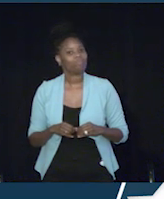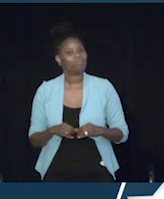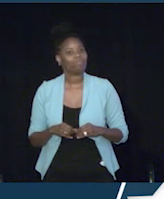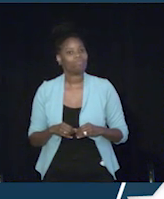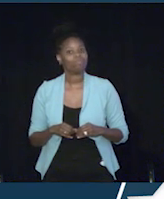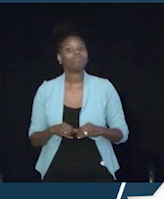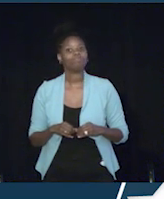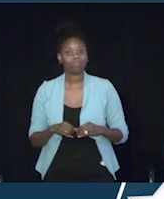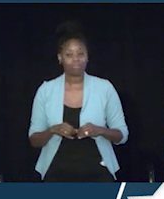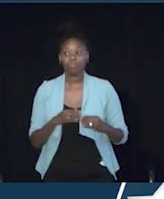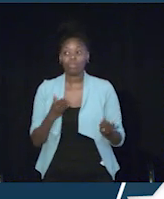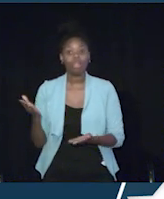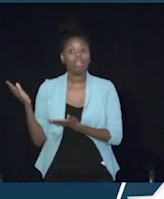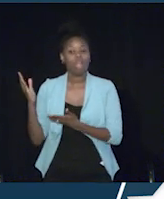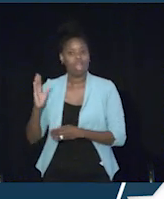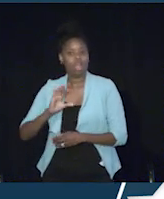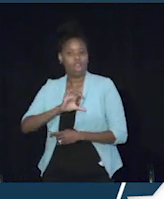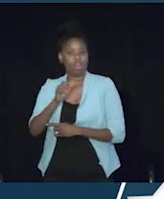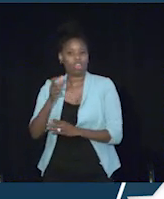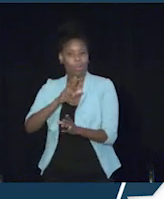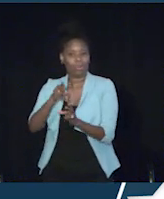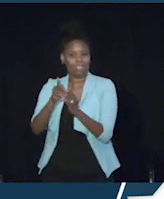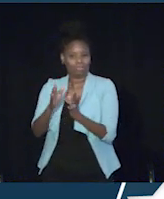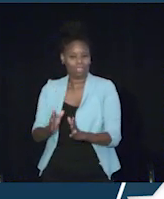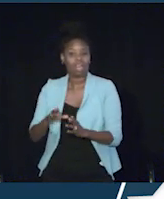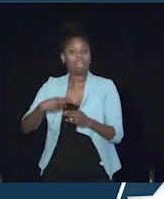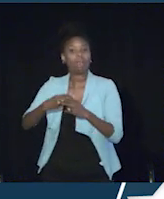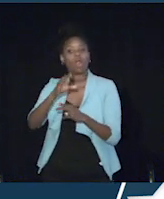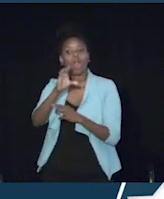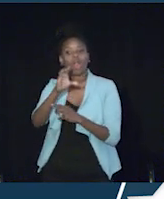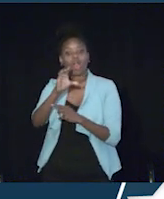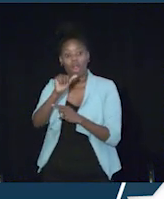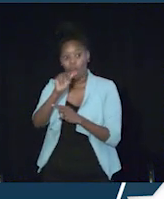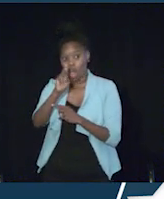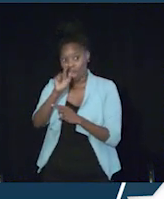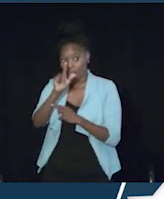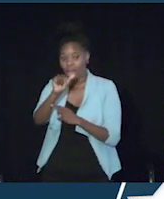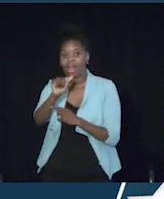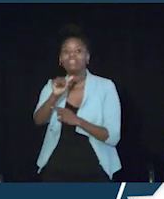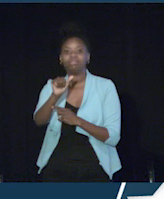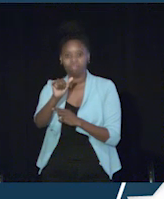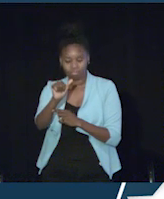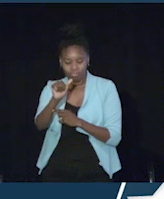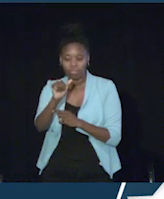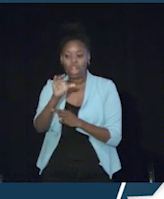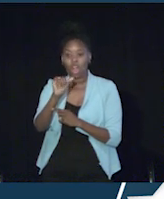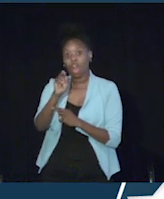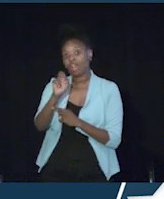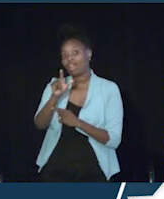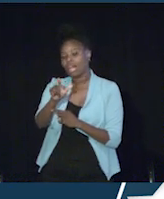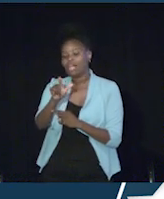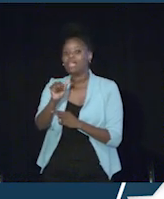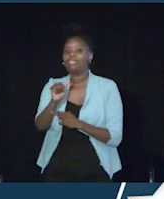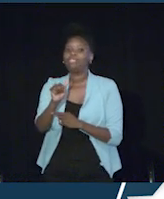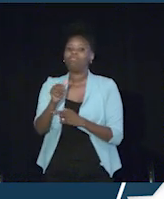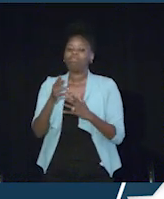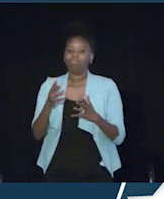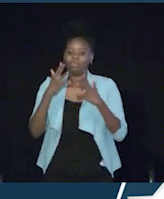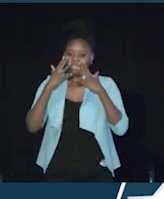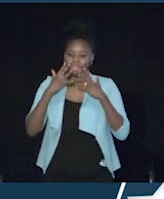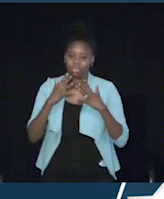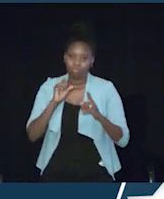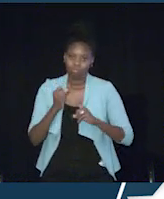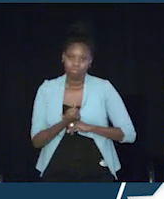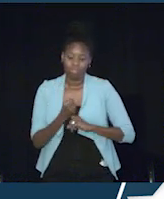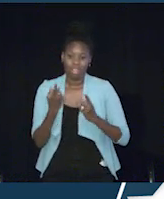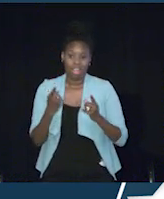And this here is one of our participants named Carla. Carla, unfortunately, was involved in a shooting incident, just a random